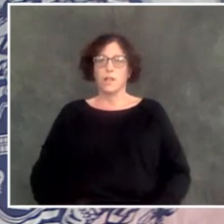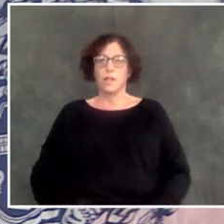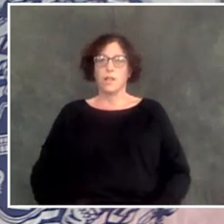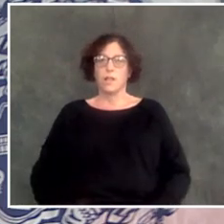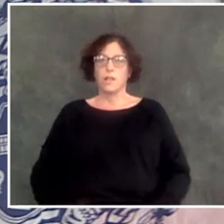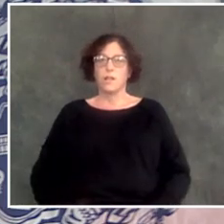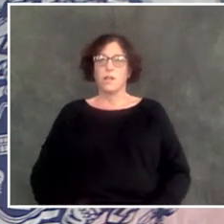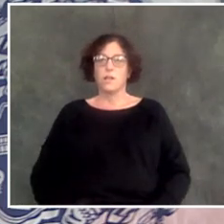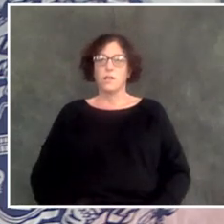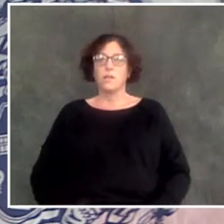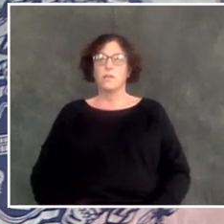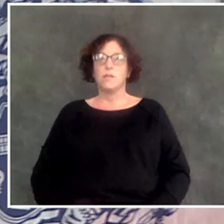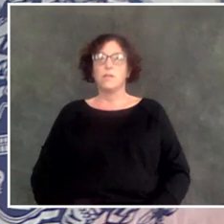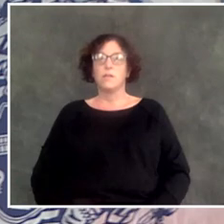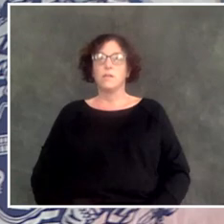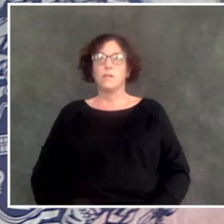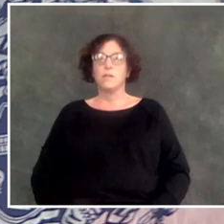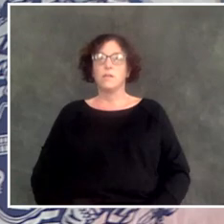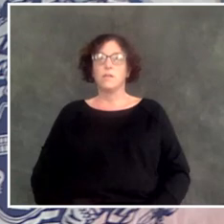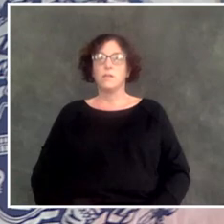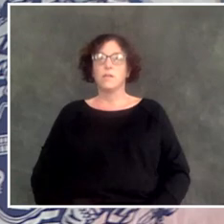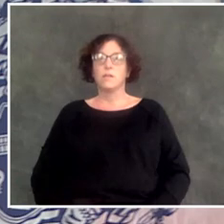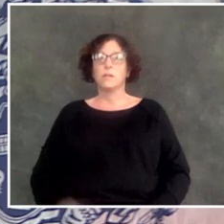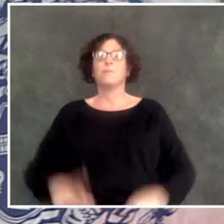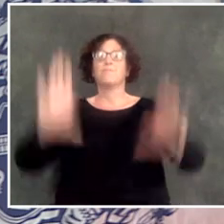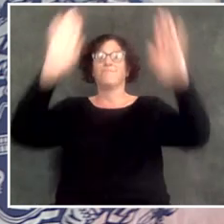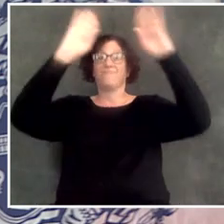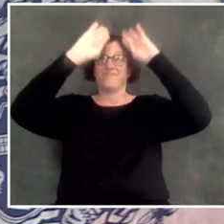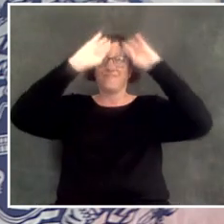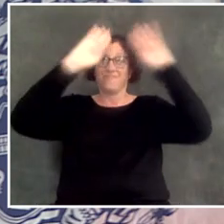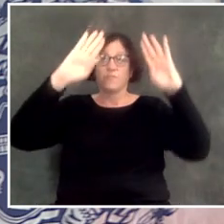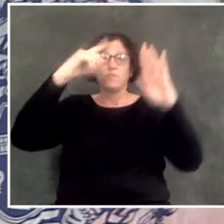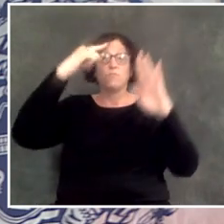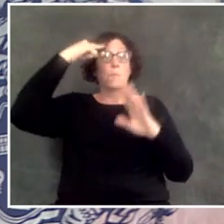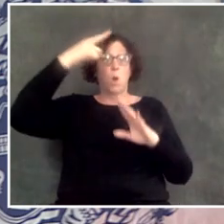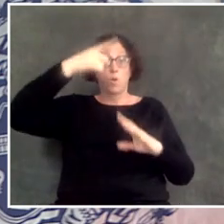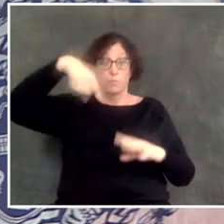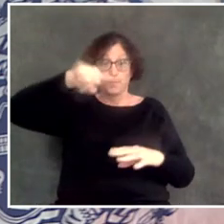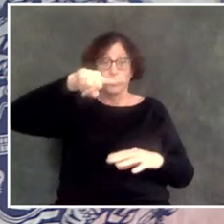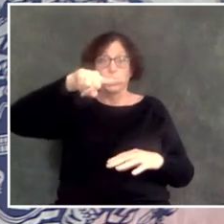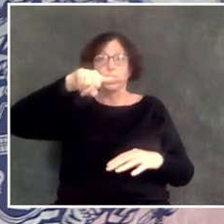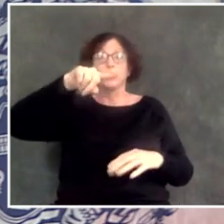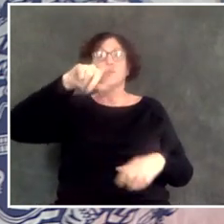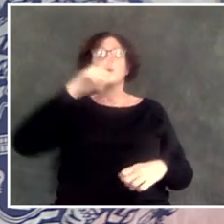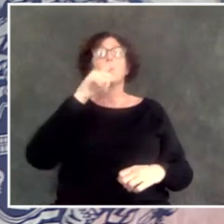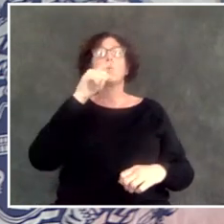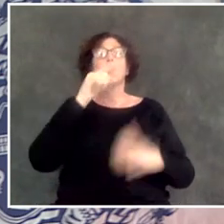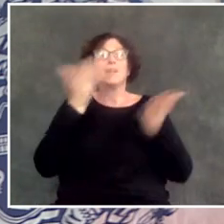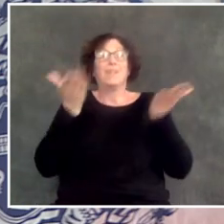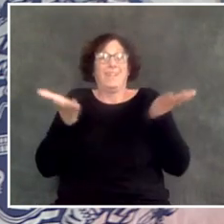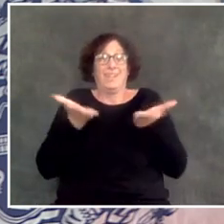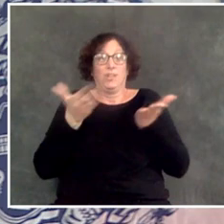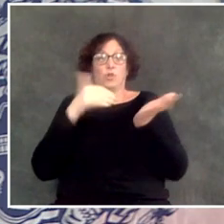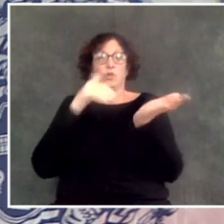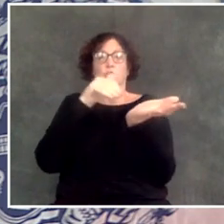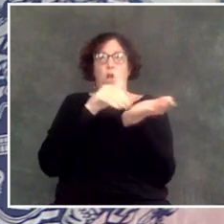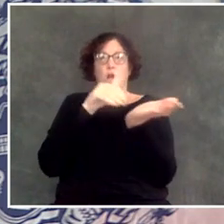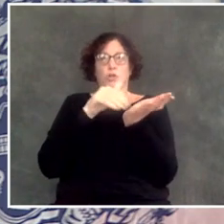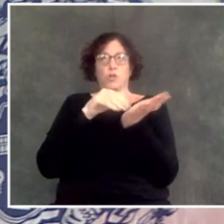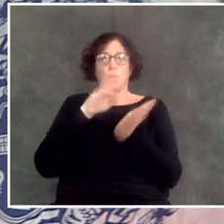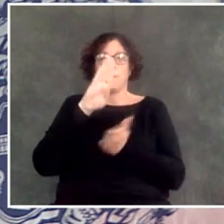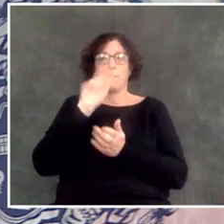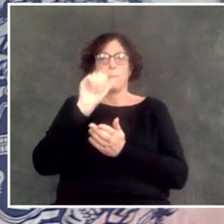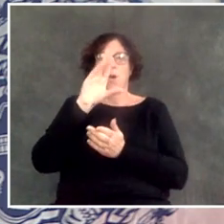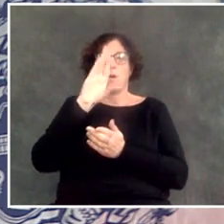Hi, all. Just a reminder, we have Dr. Barbeau and Dr. Katz here in person and Commissioner Criswell on the phone. With that, I will start